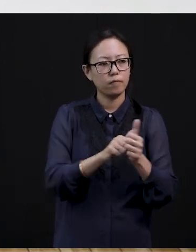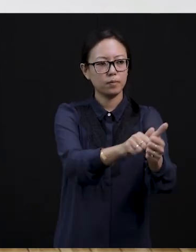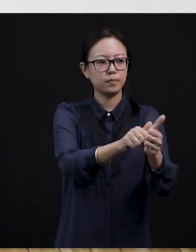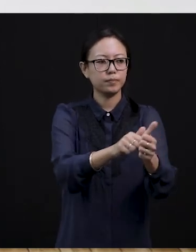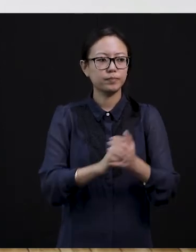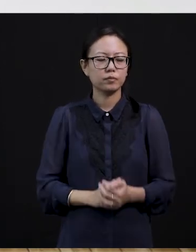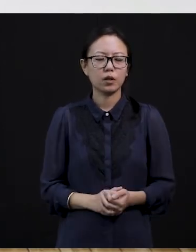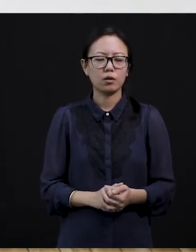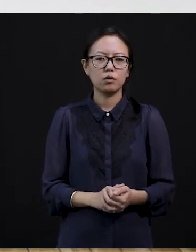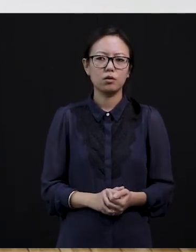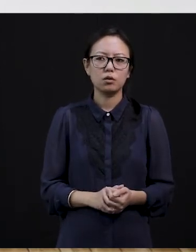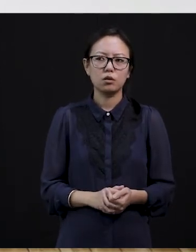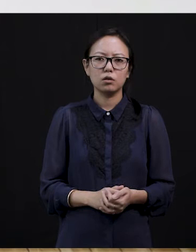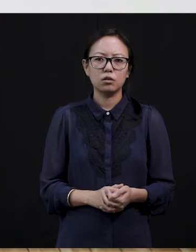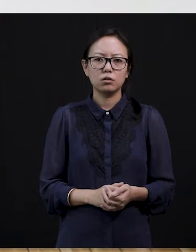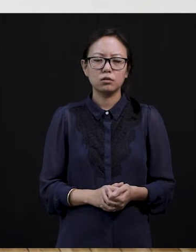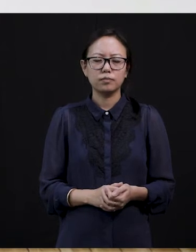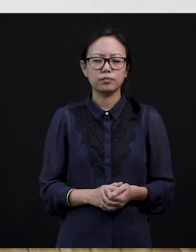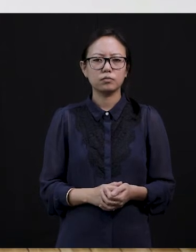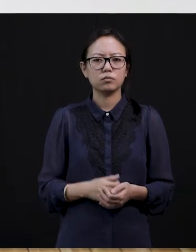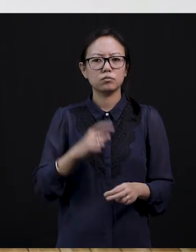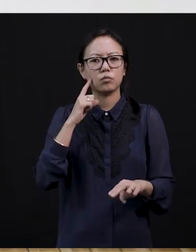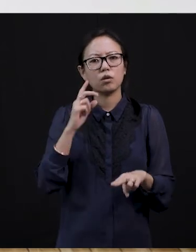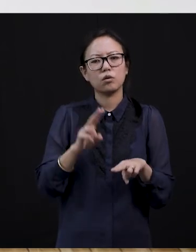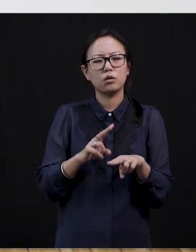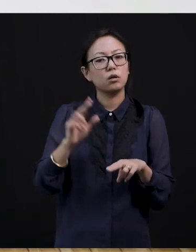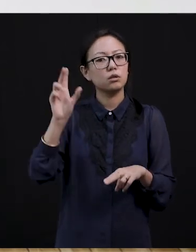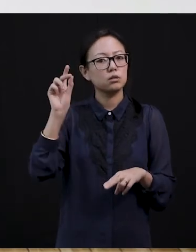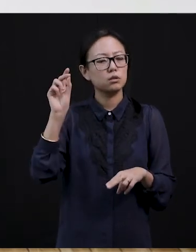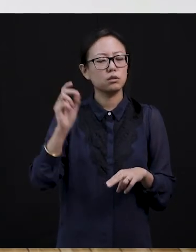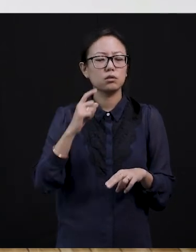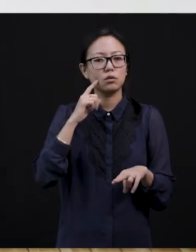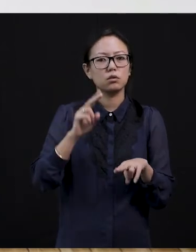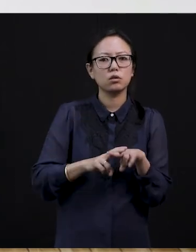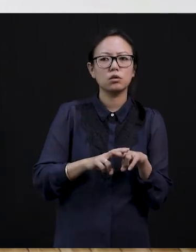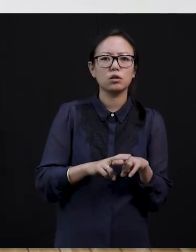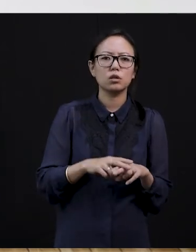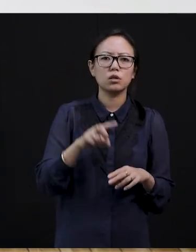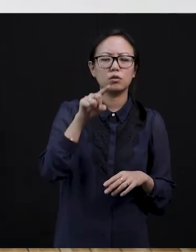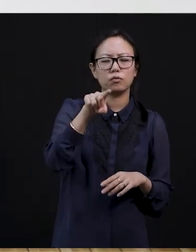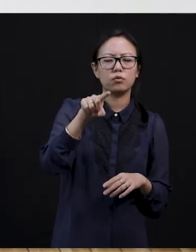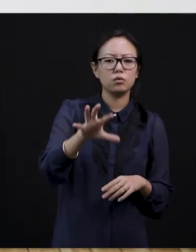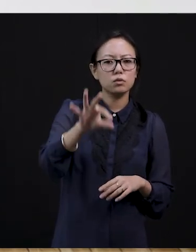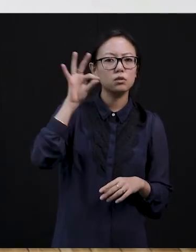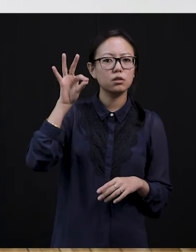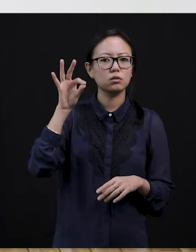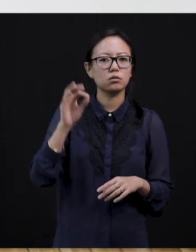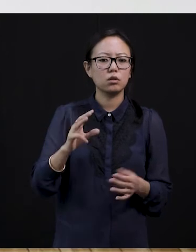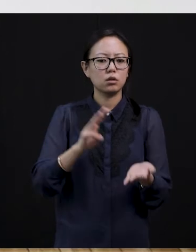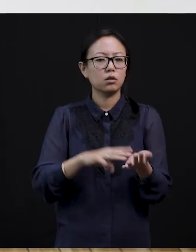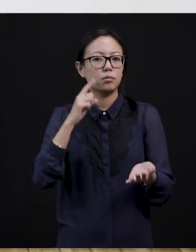take on the responsibility of being a minister, you have to be accountable to the public to say that